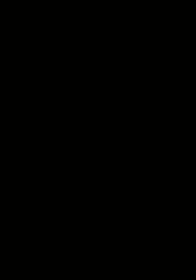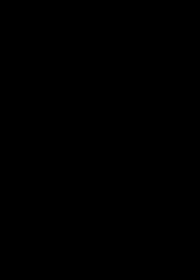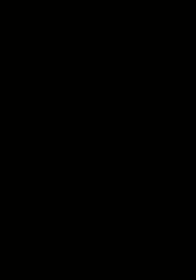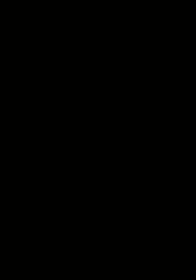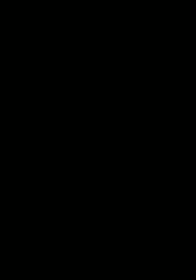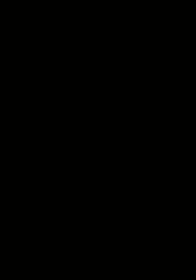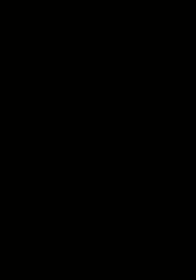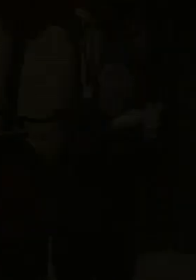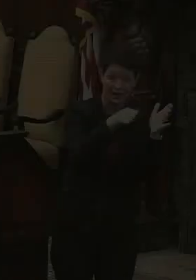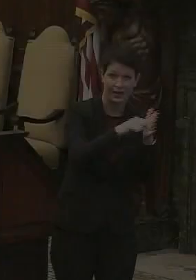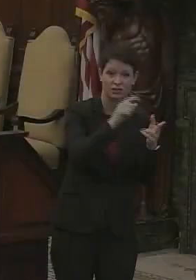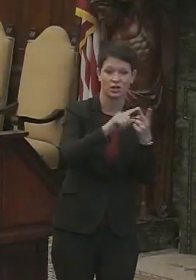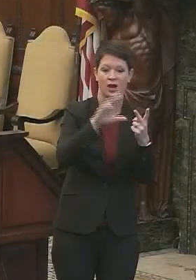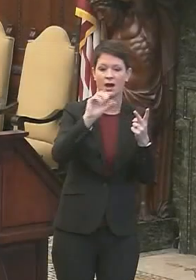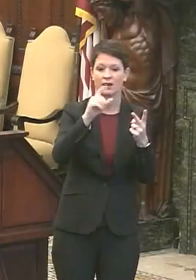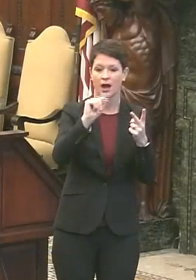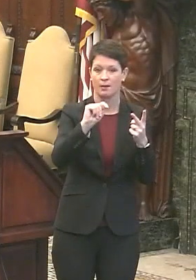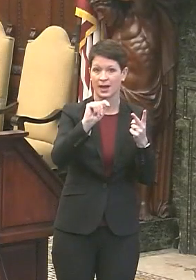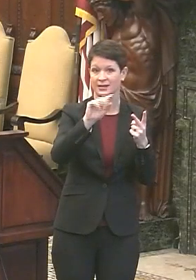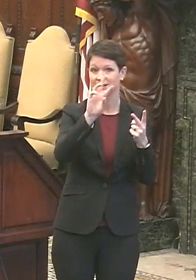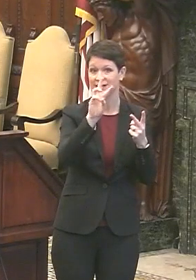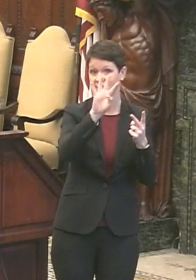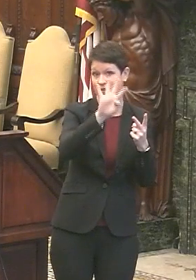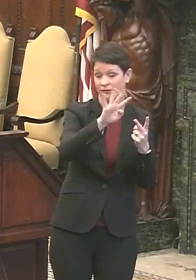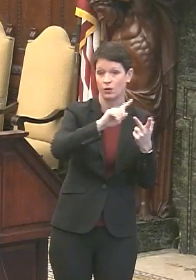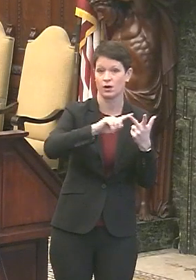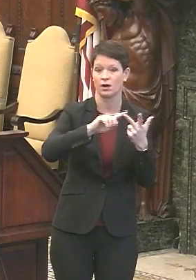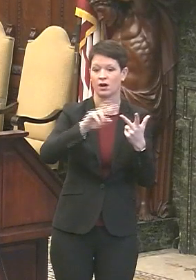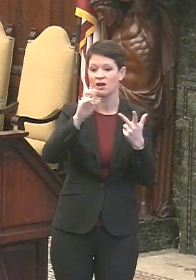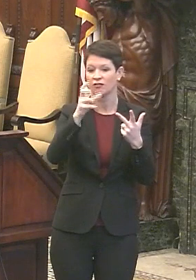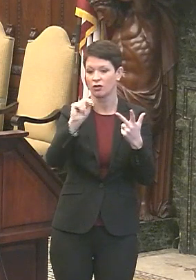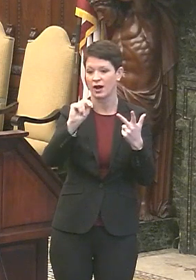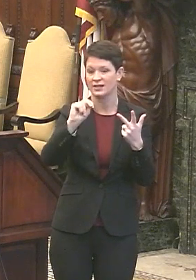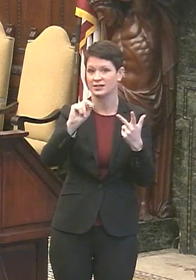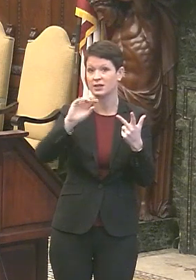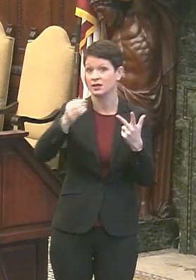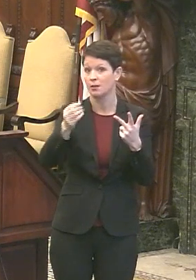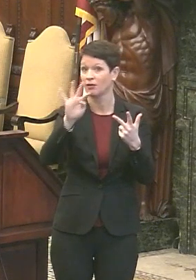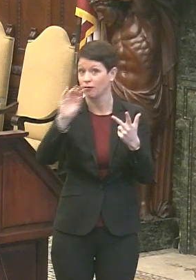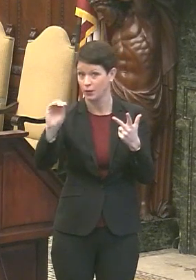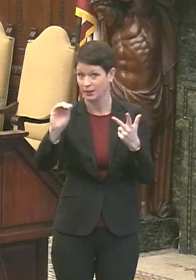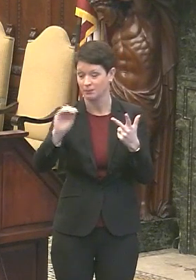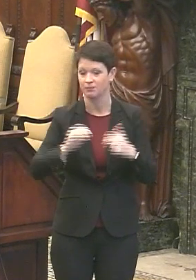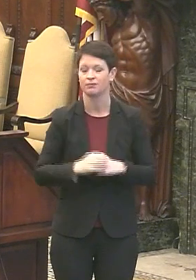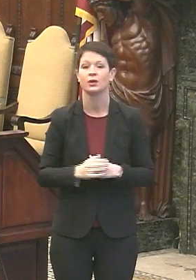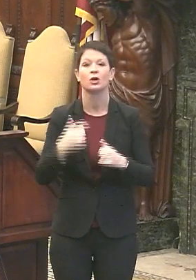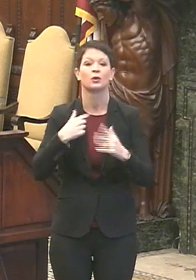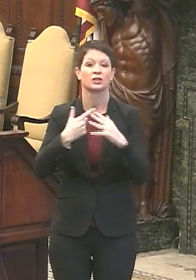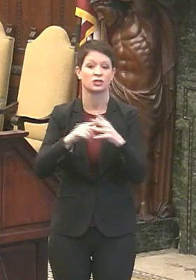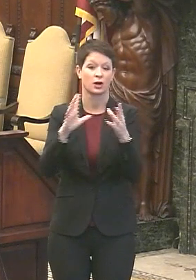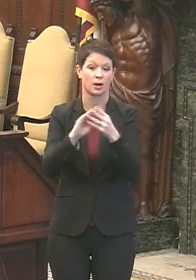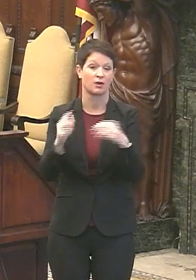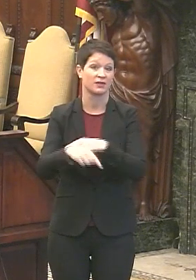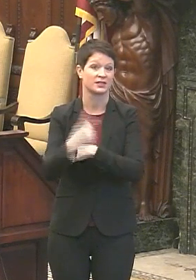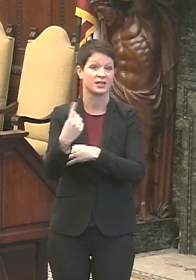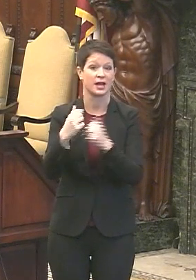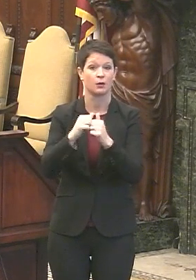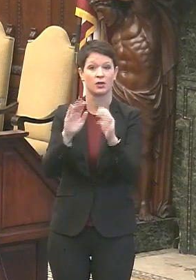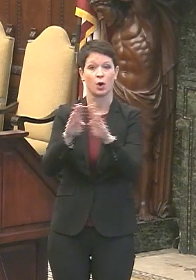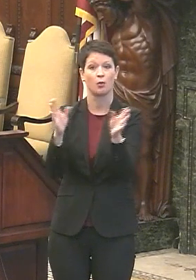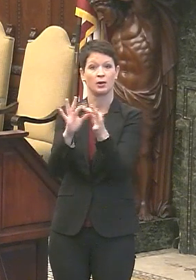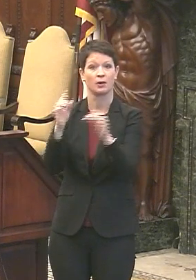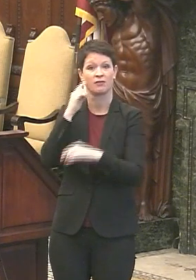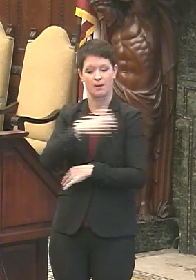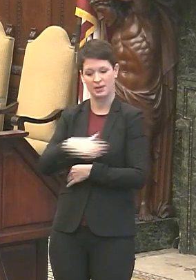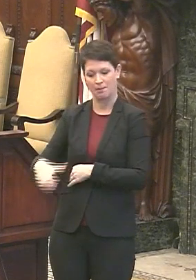Twitter pages, Comcast Channel 64, or Verizon Channel 40. We're going to begin our briefing today with opening